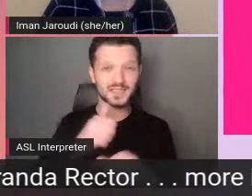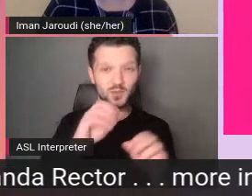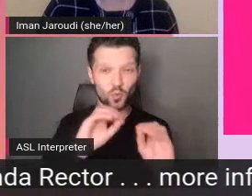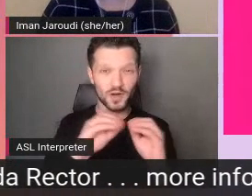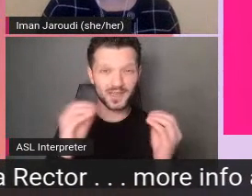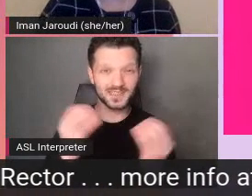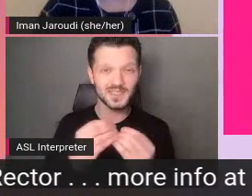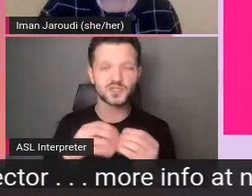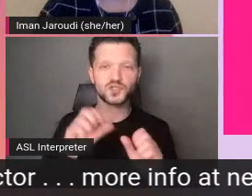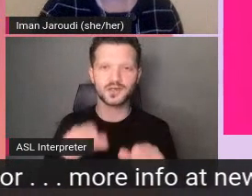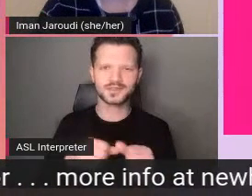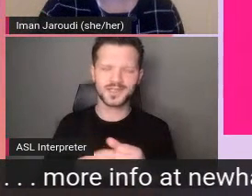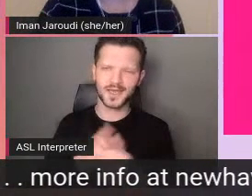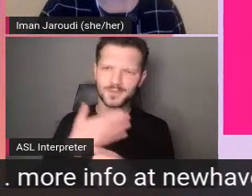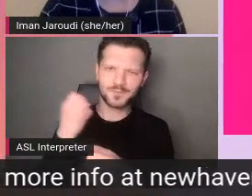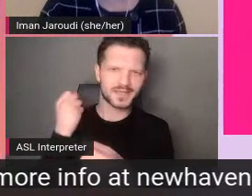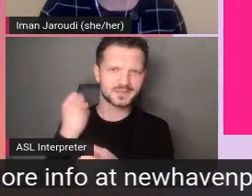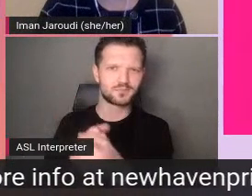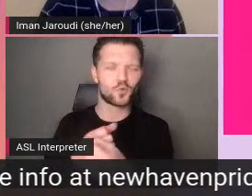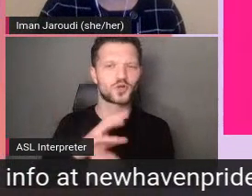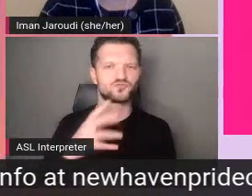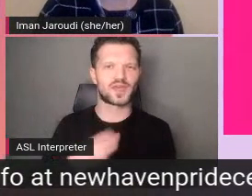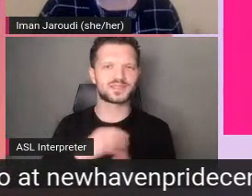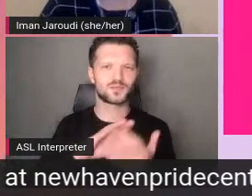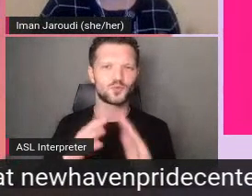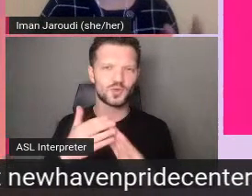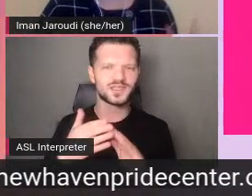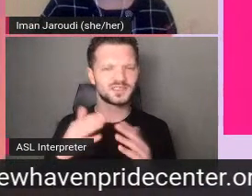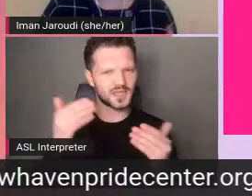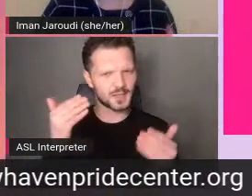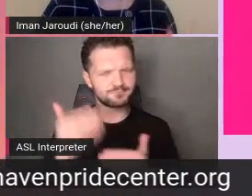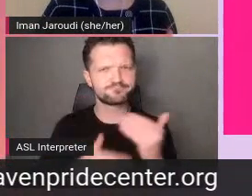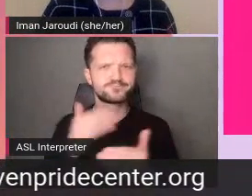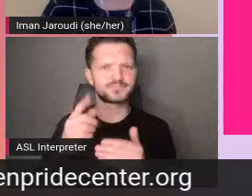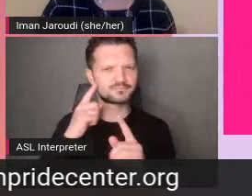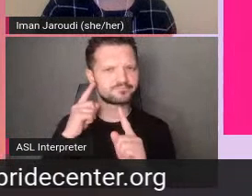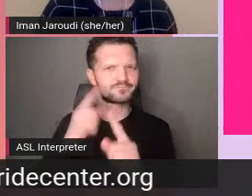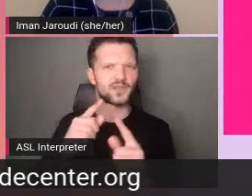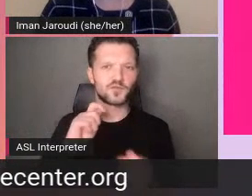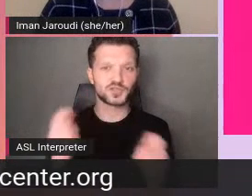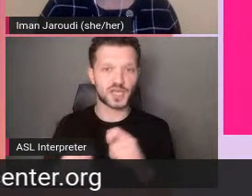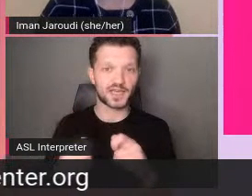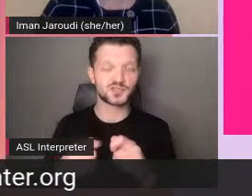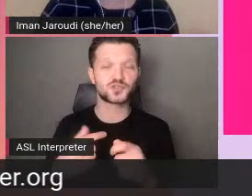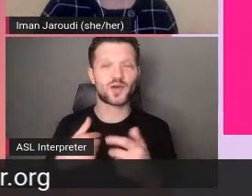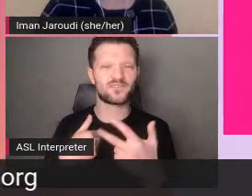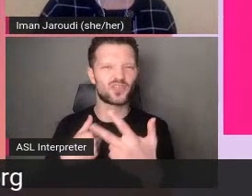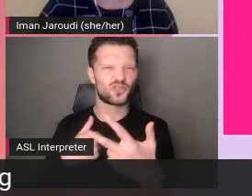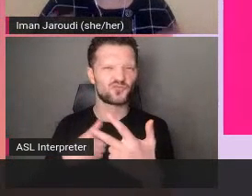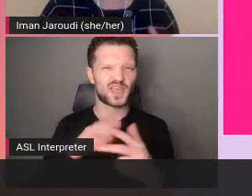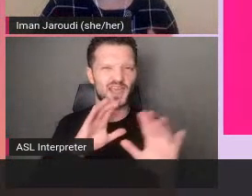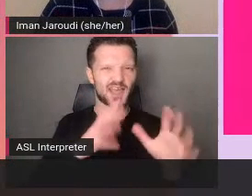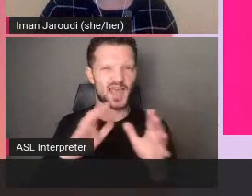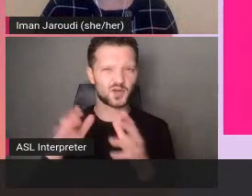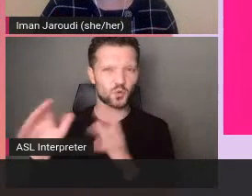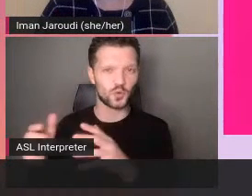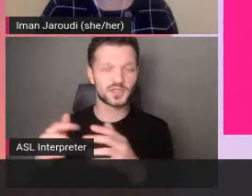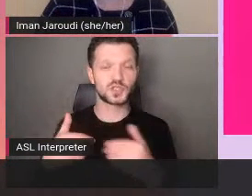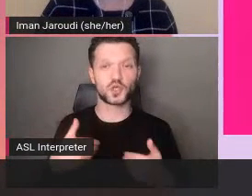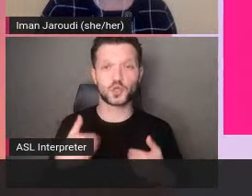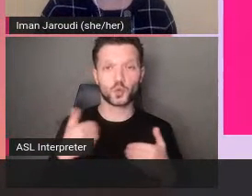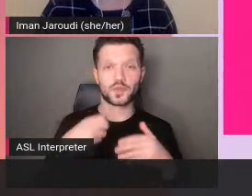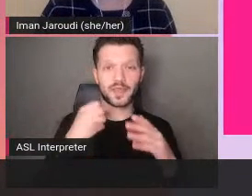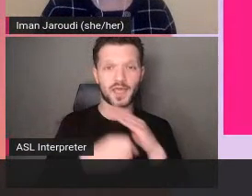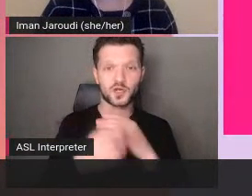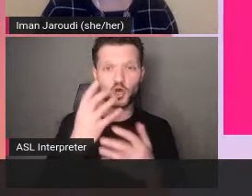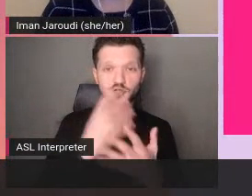change and best support trans communities. So my report covers 3 main categories of research, which are youth, incarceration and